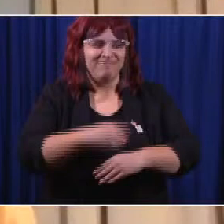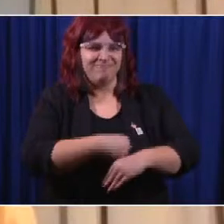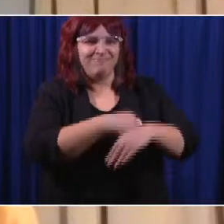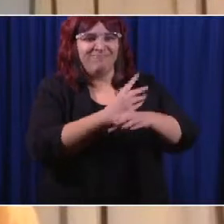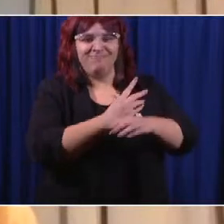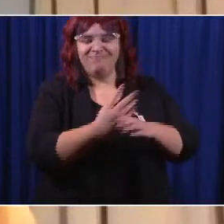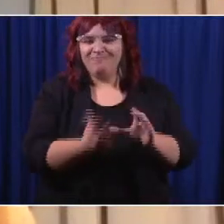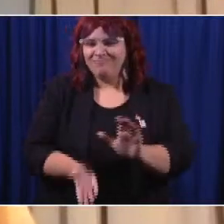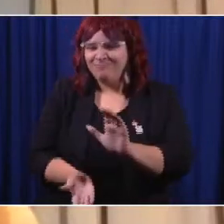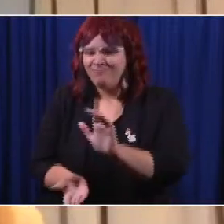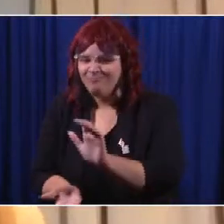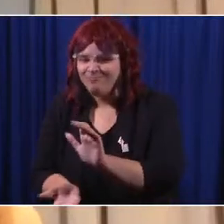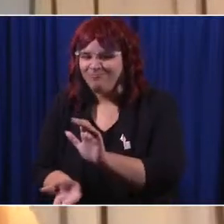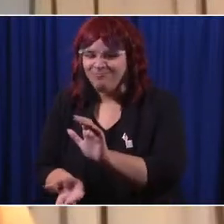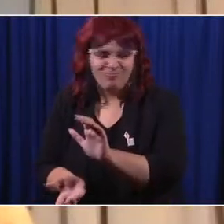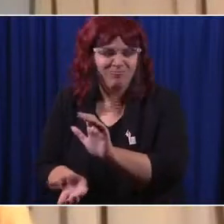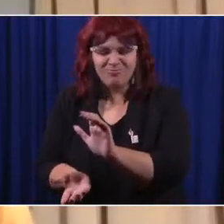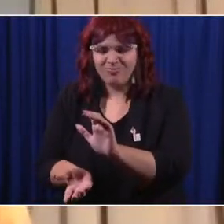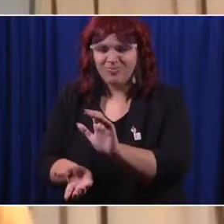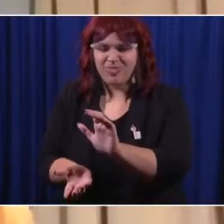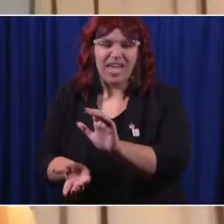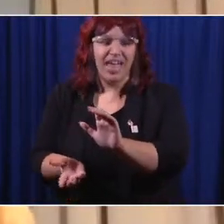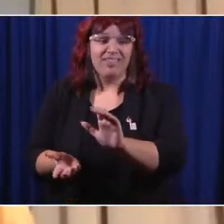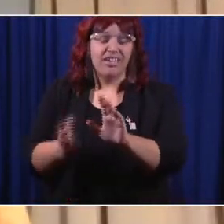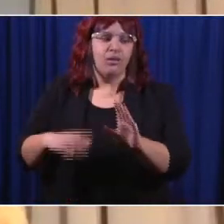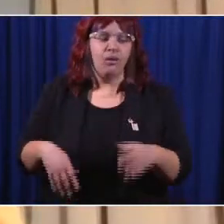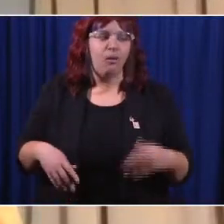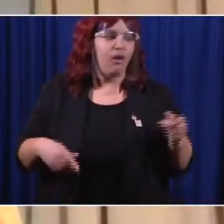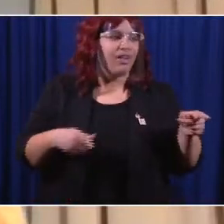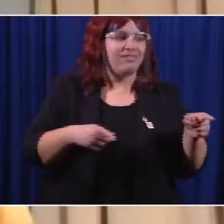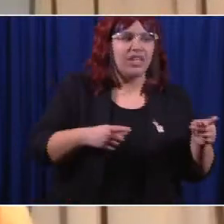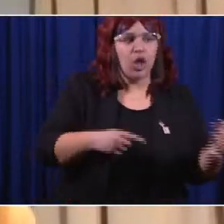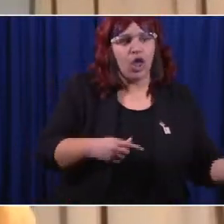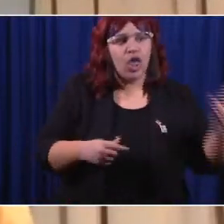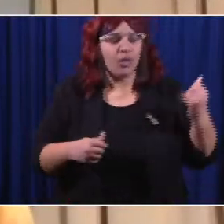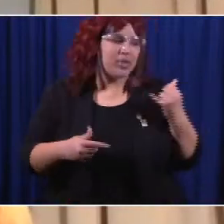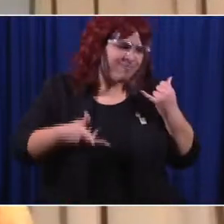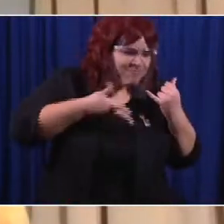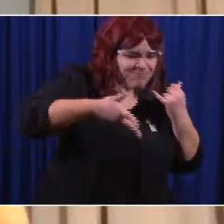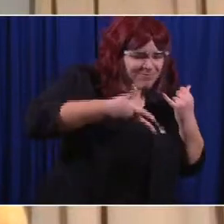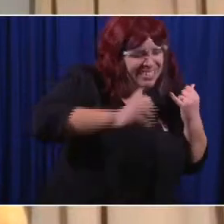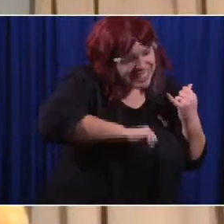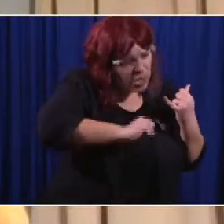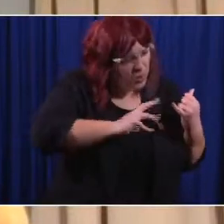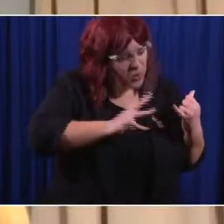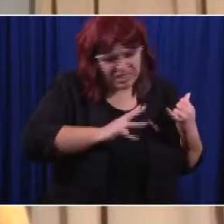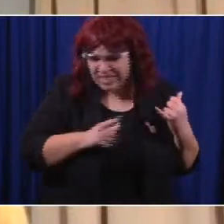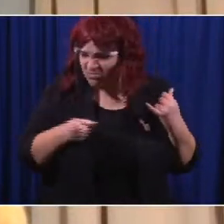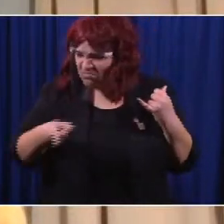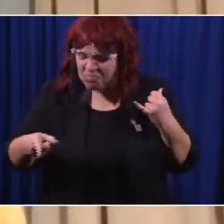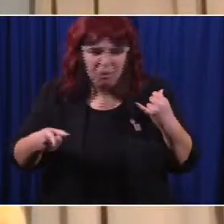residents' families that are at home, just being supportive and trying to make it through all of this together.